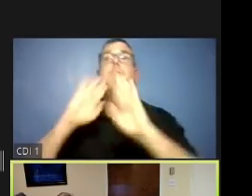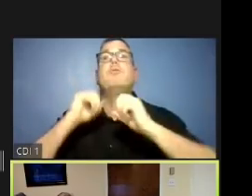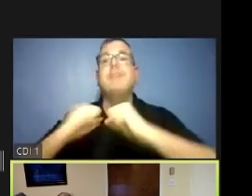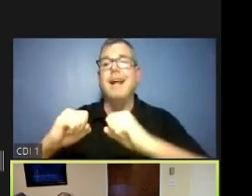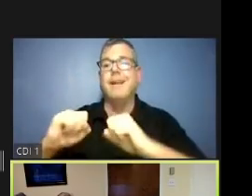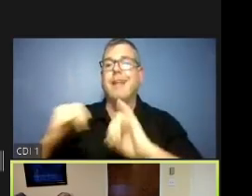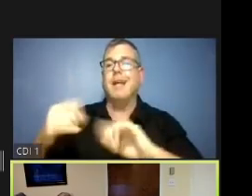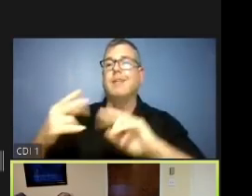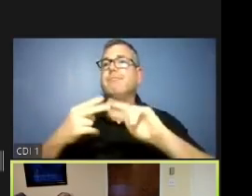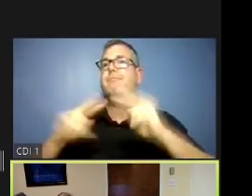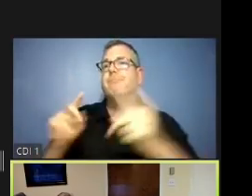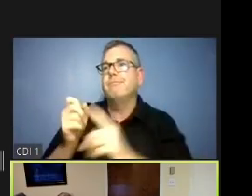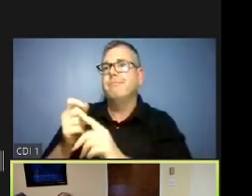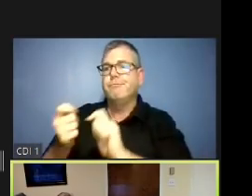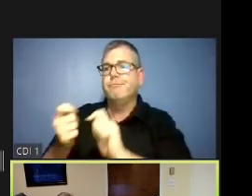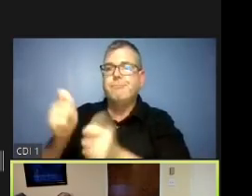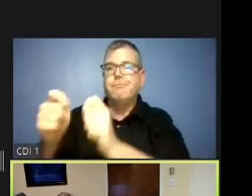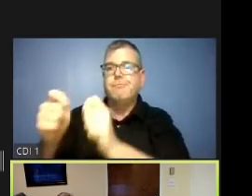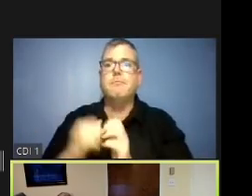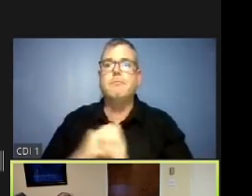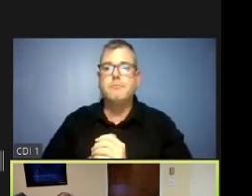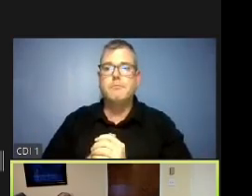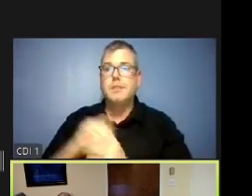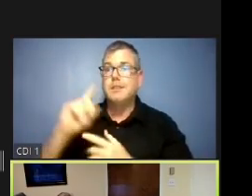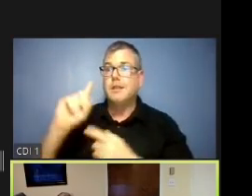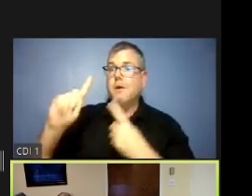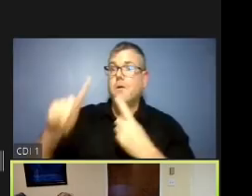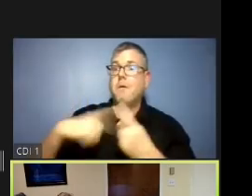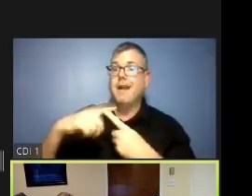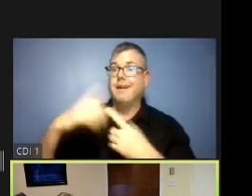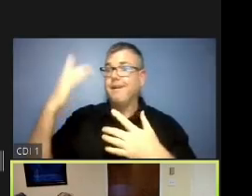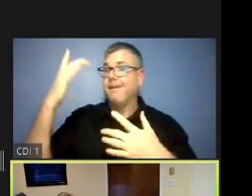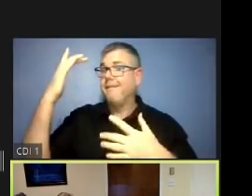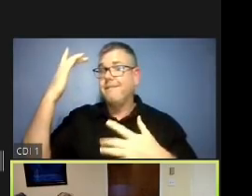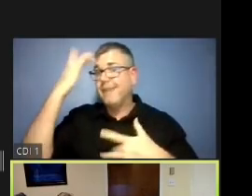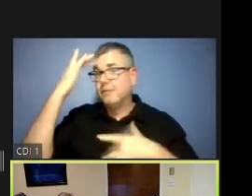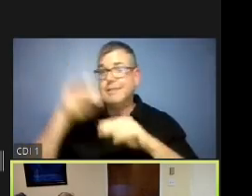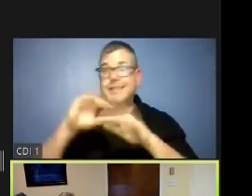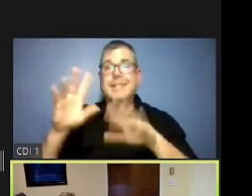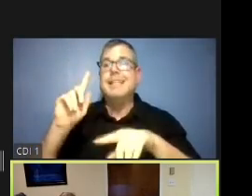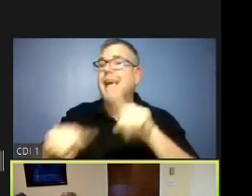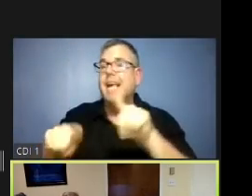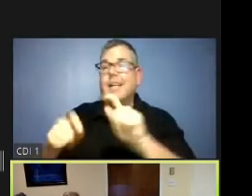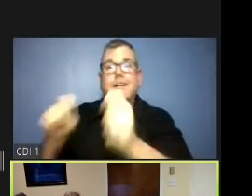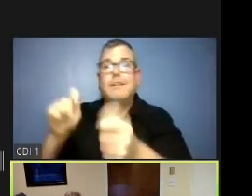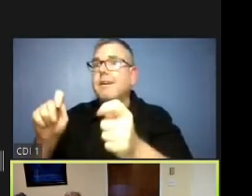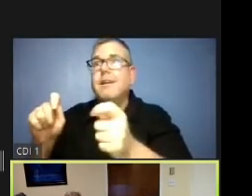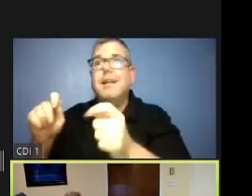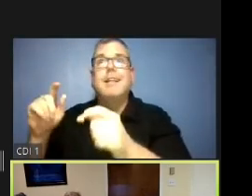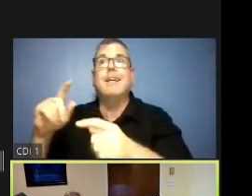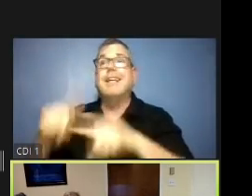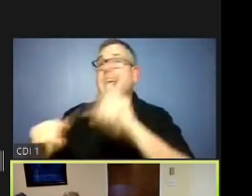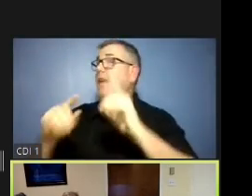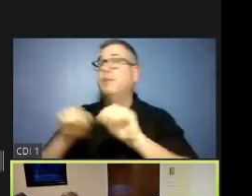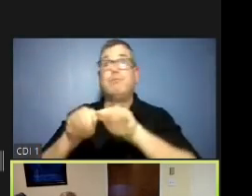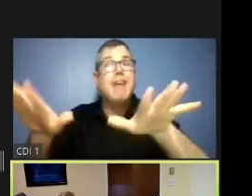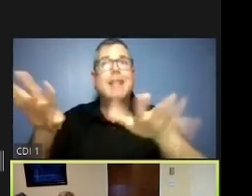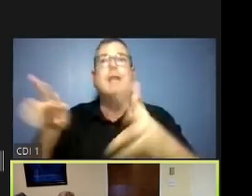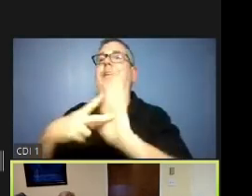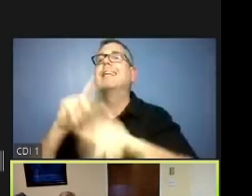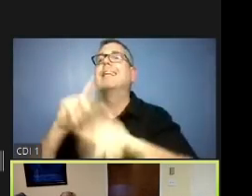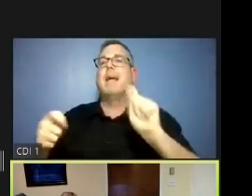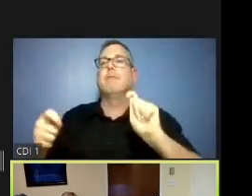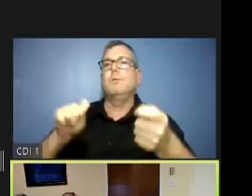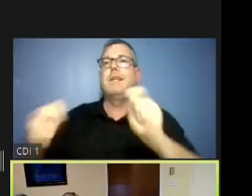mutate reduces. Next slide, please. I believe this is my last slide, which sort of brings everything